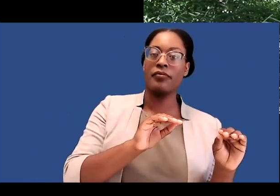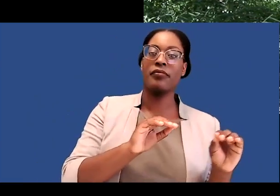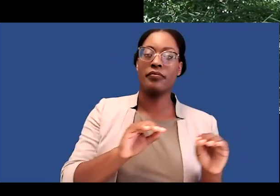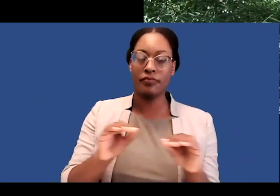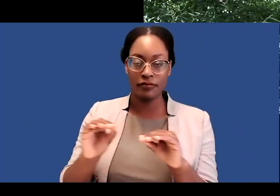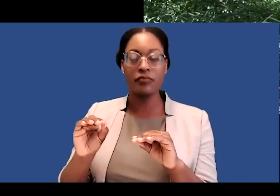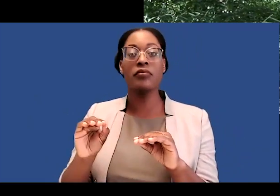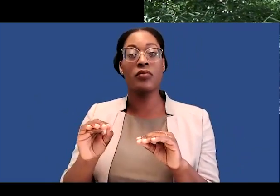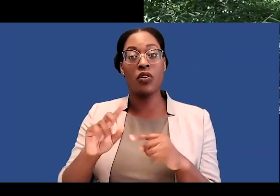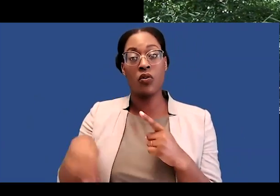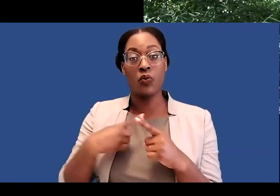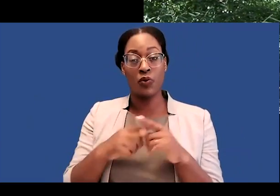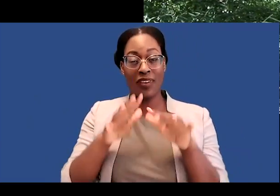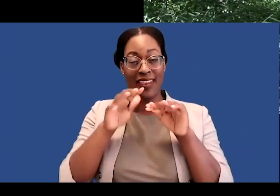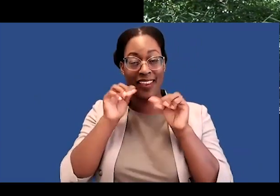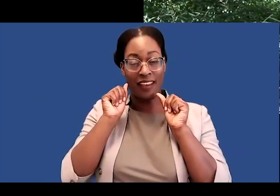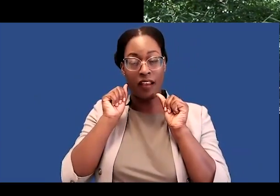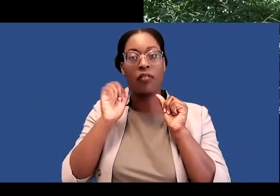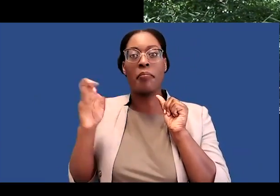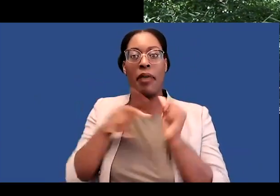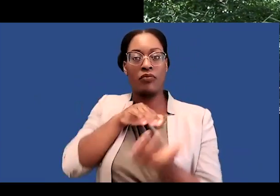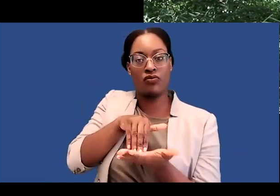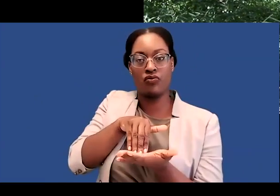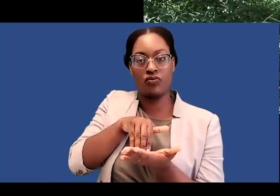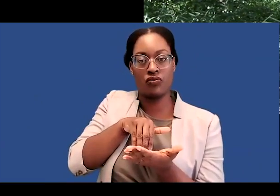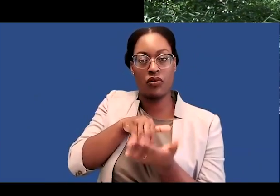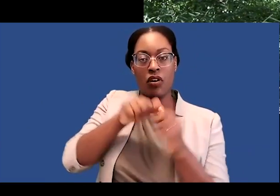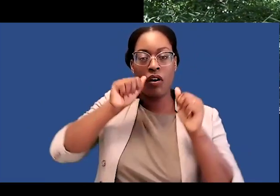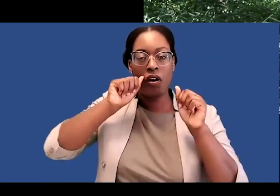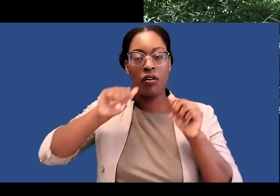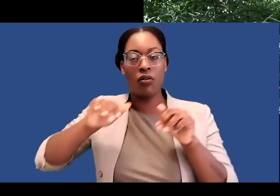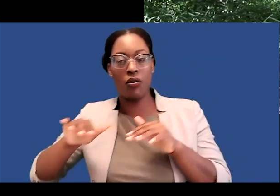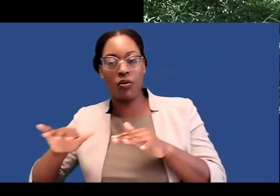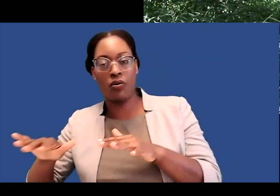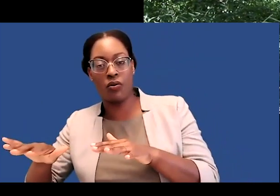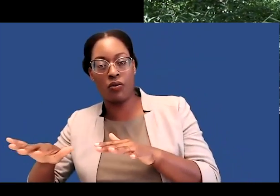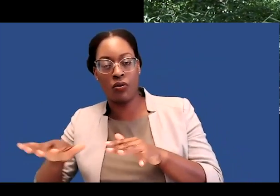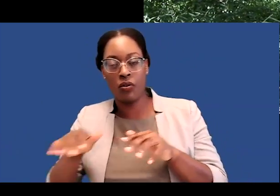Always come to center on your inhale, and exhale to the side.